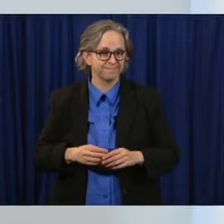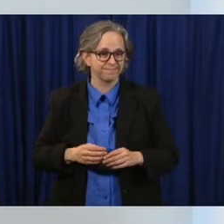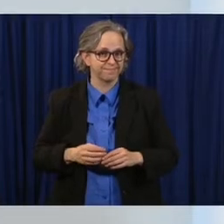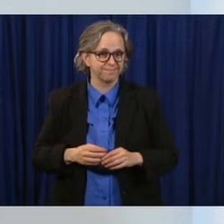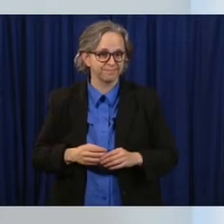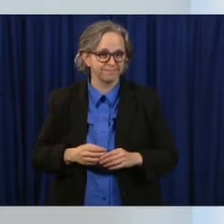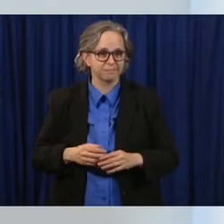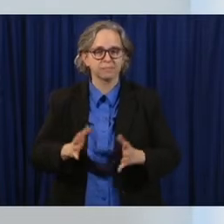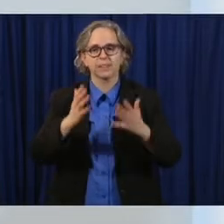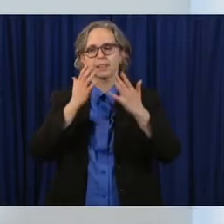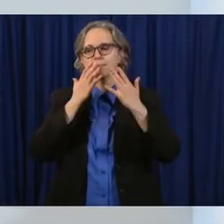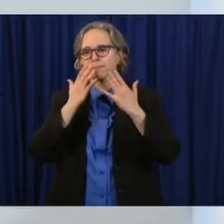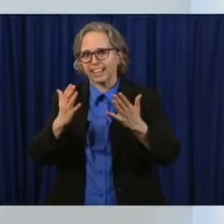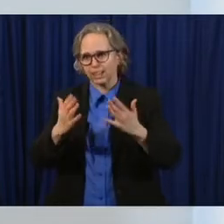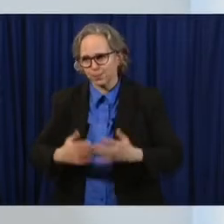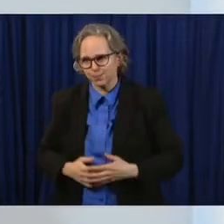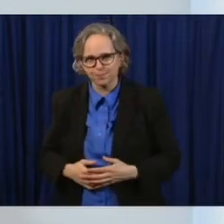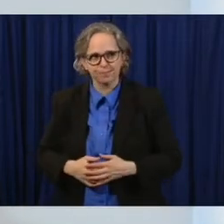Thank you.